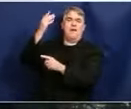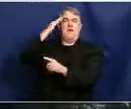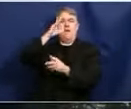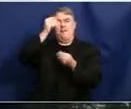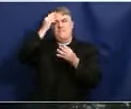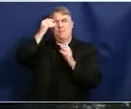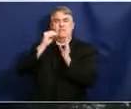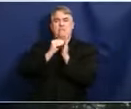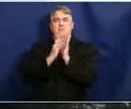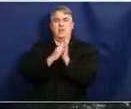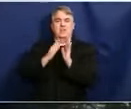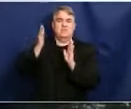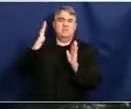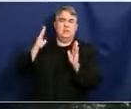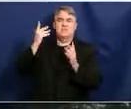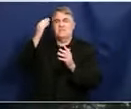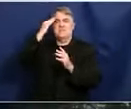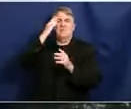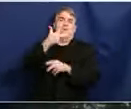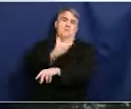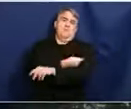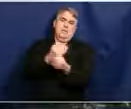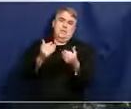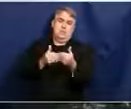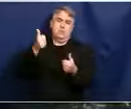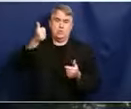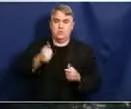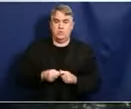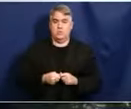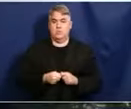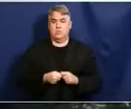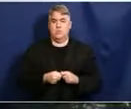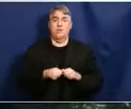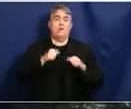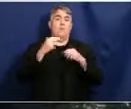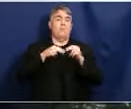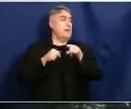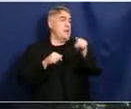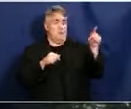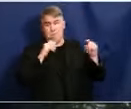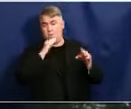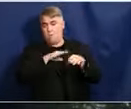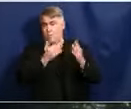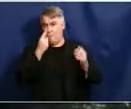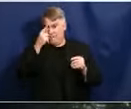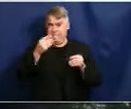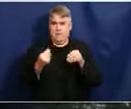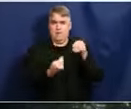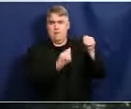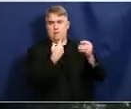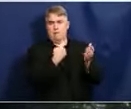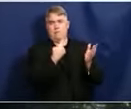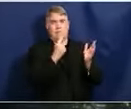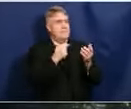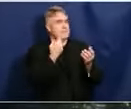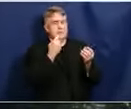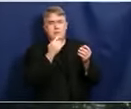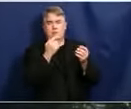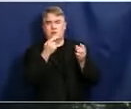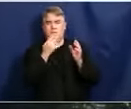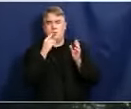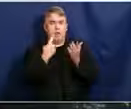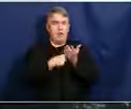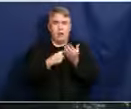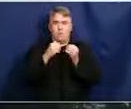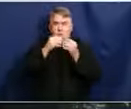to go. And so we'll be making them available. And again, we'll post information on the website about how individuals can attest that they have